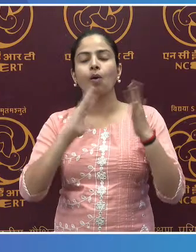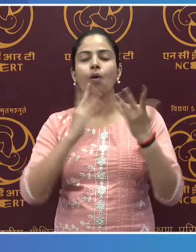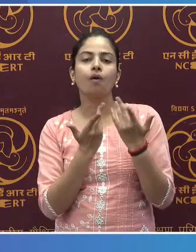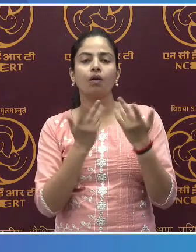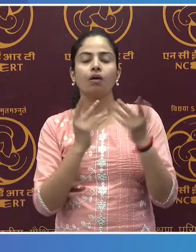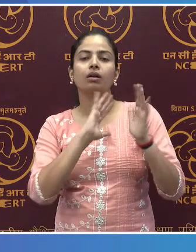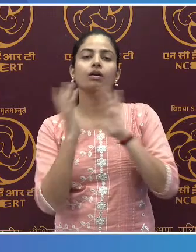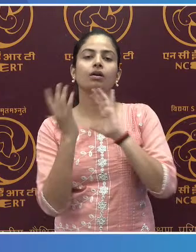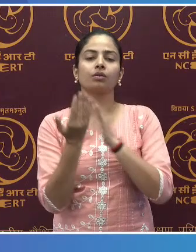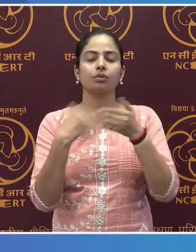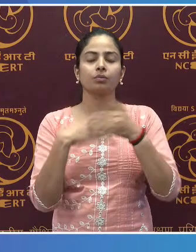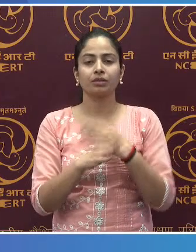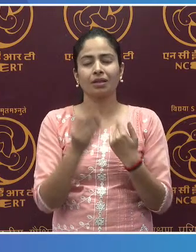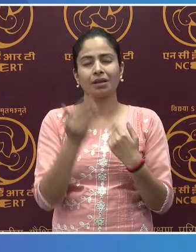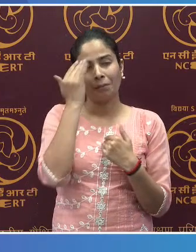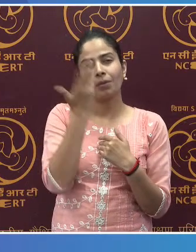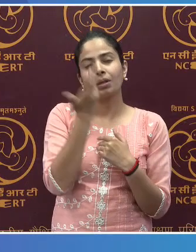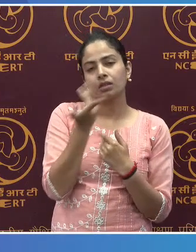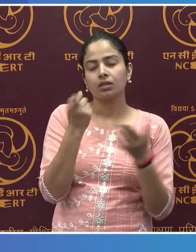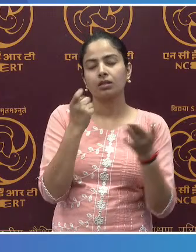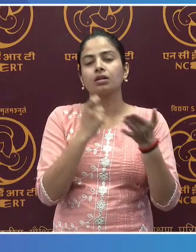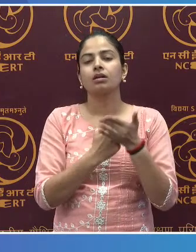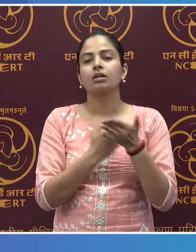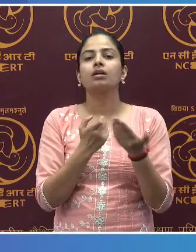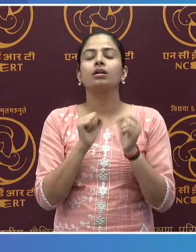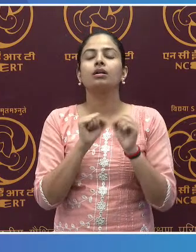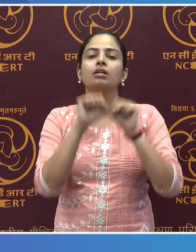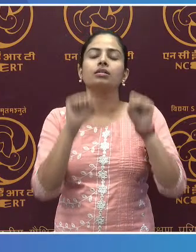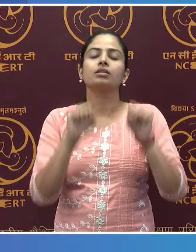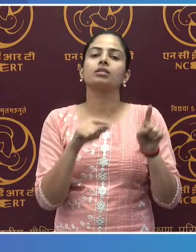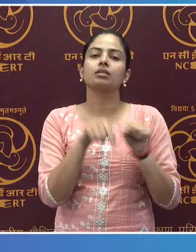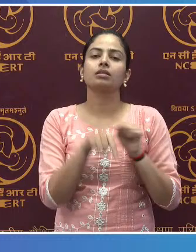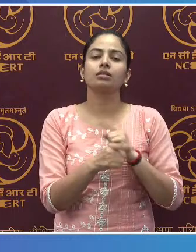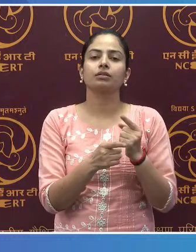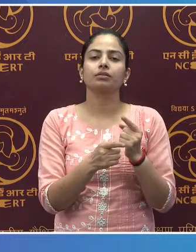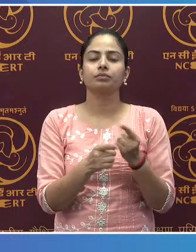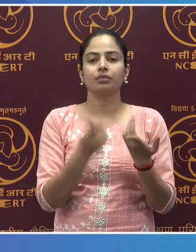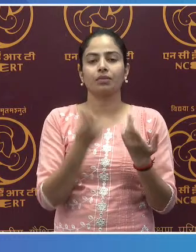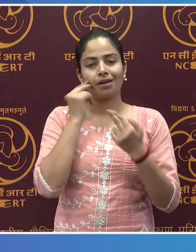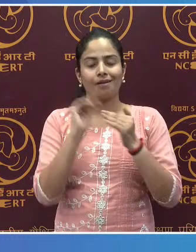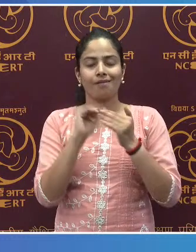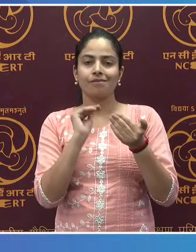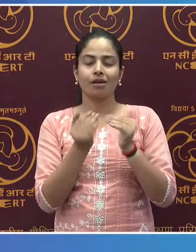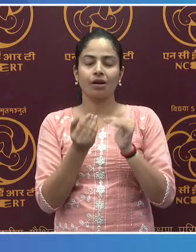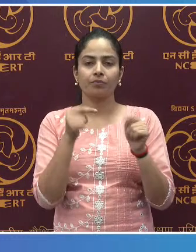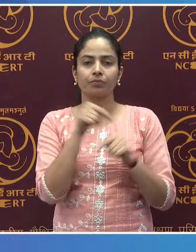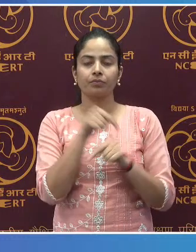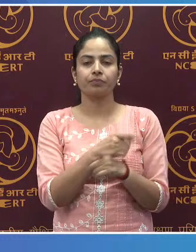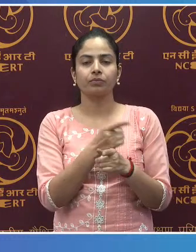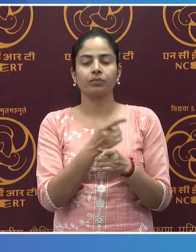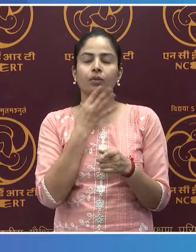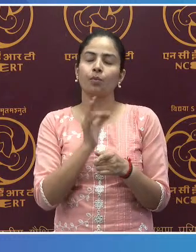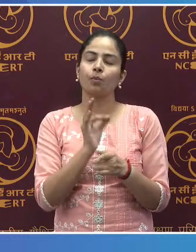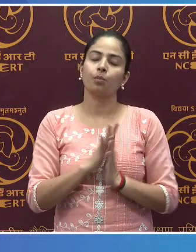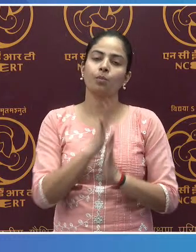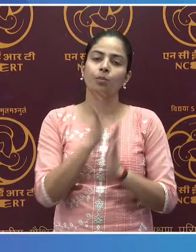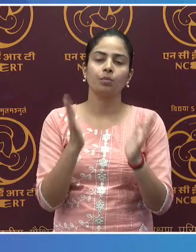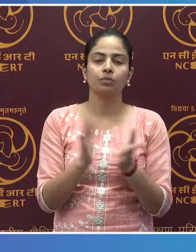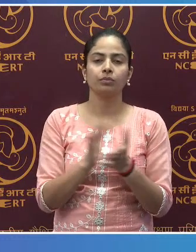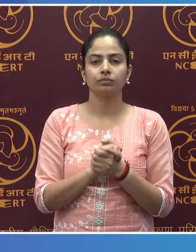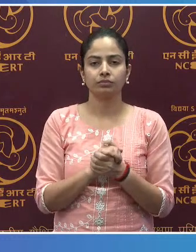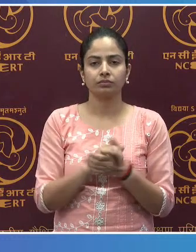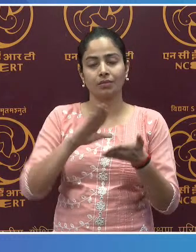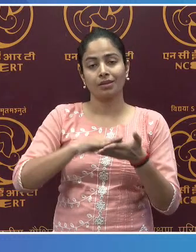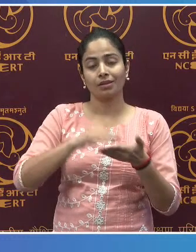we come to know that the result based education plays a very important role. The competency based education plays a very important role. The